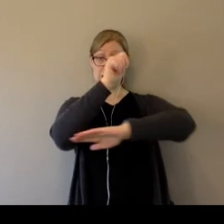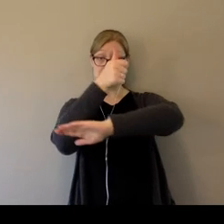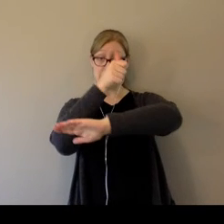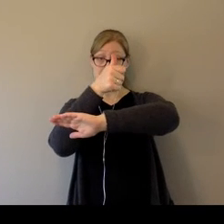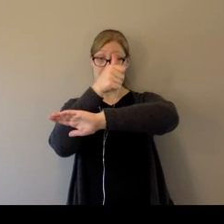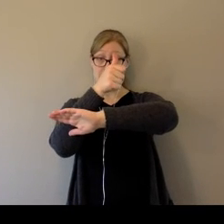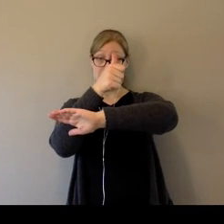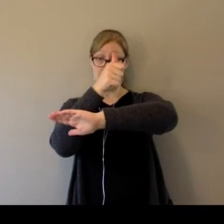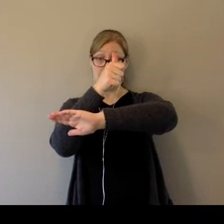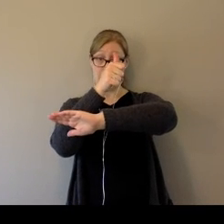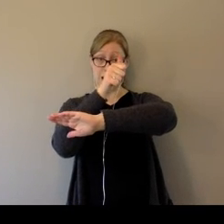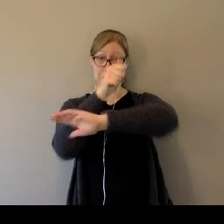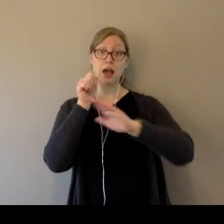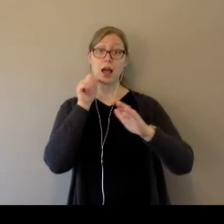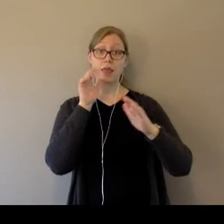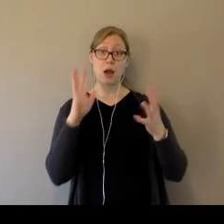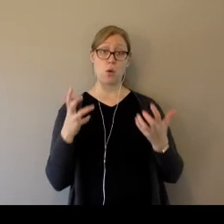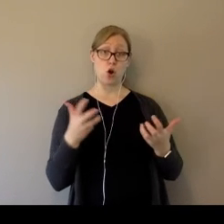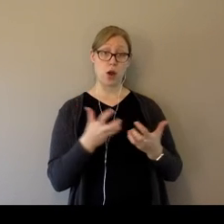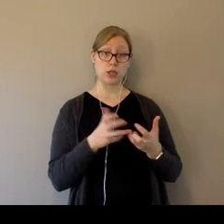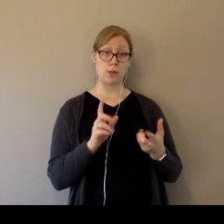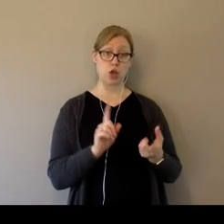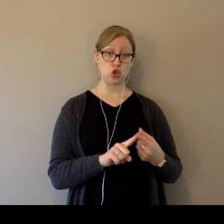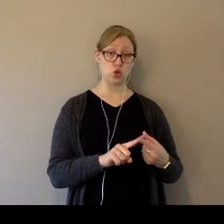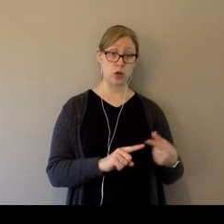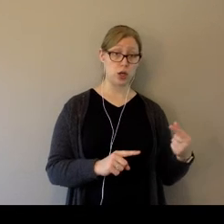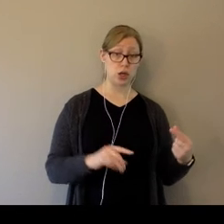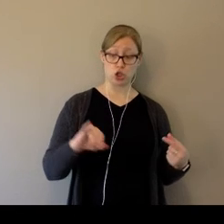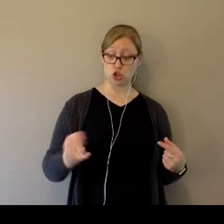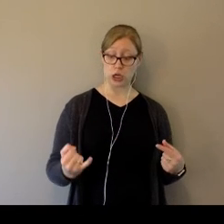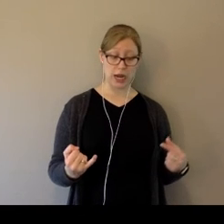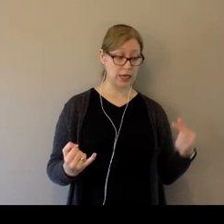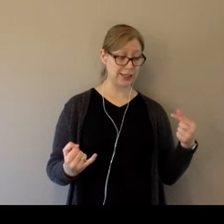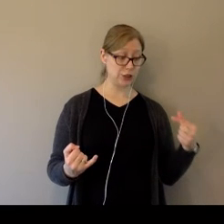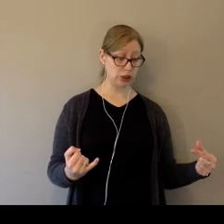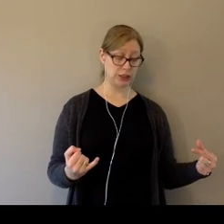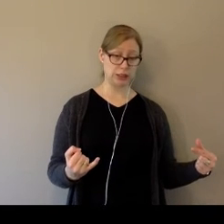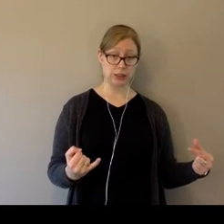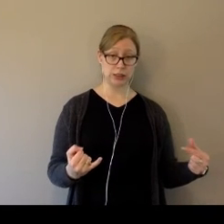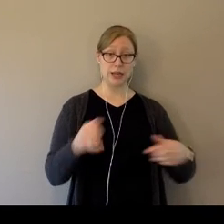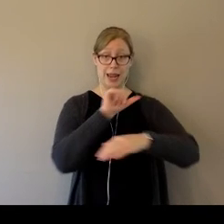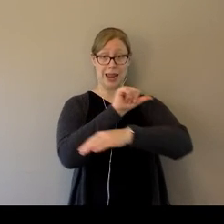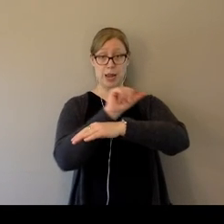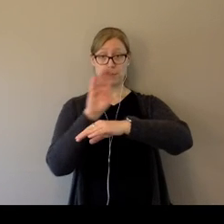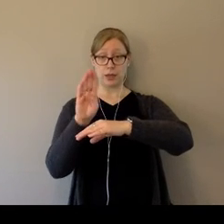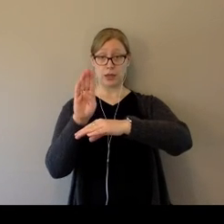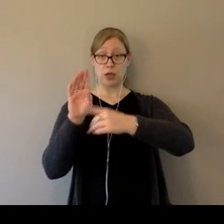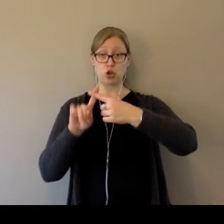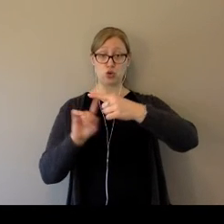to JG. So the ratio of AB to JG